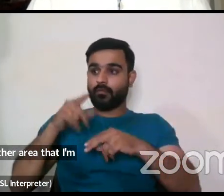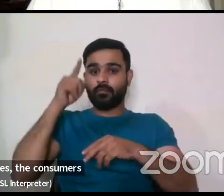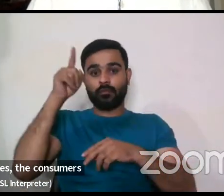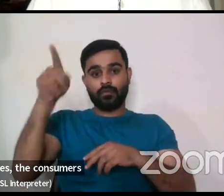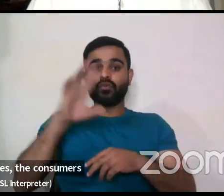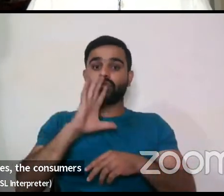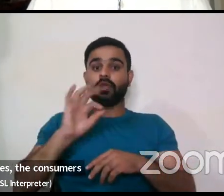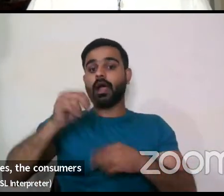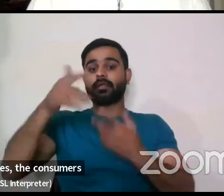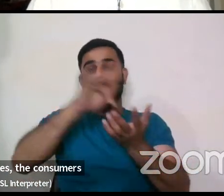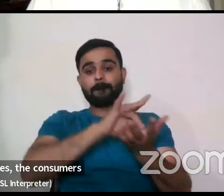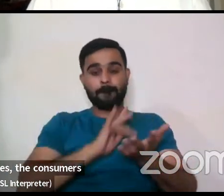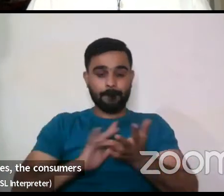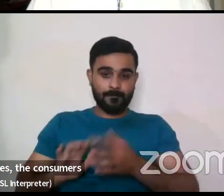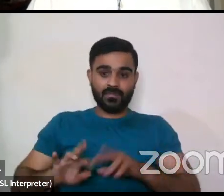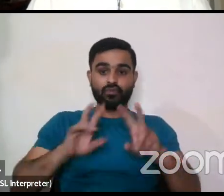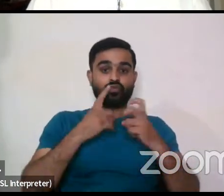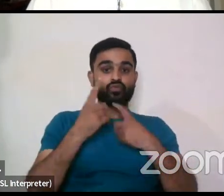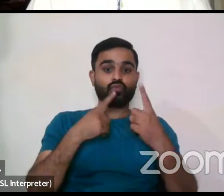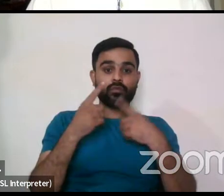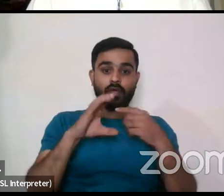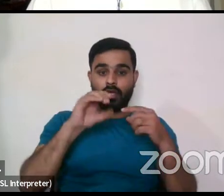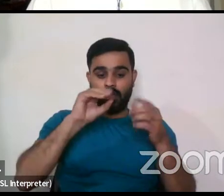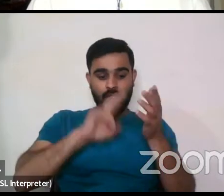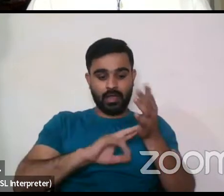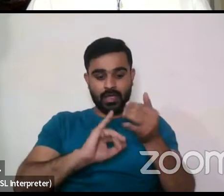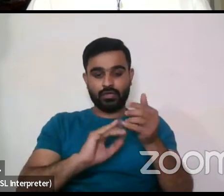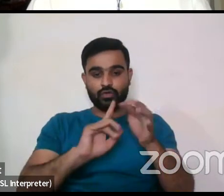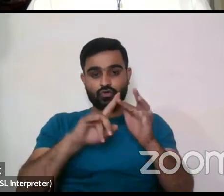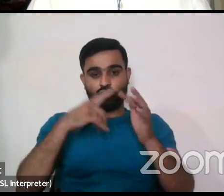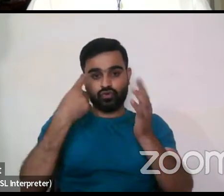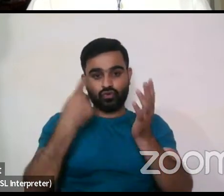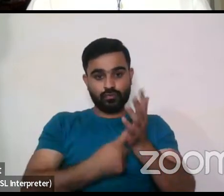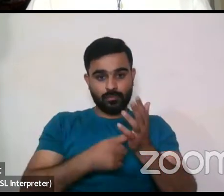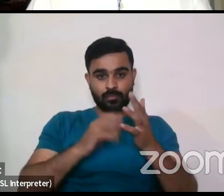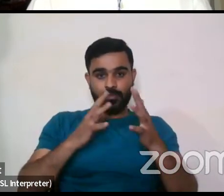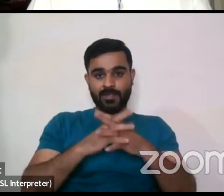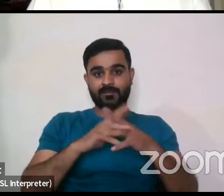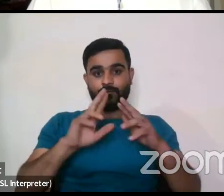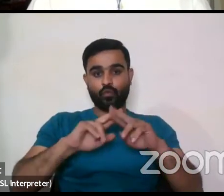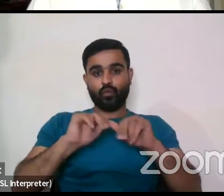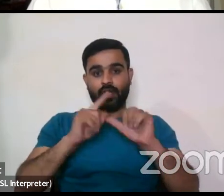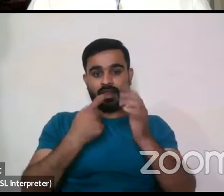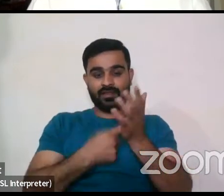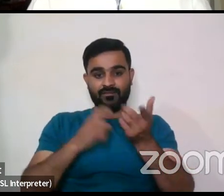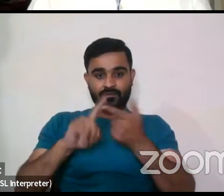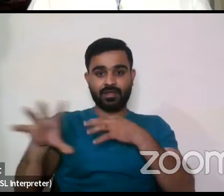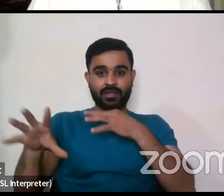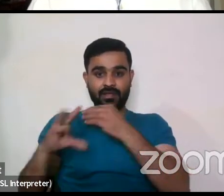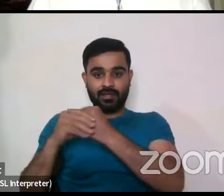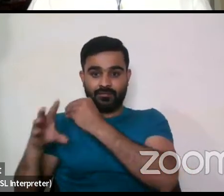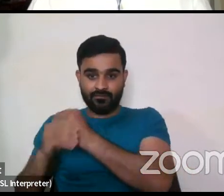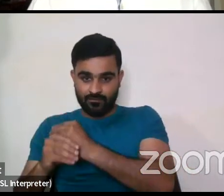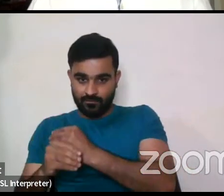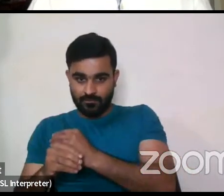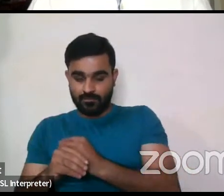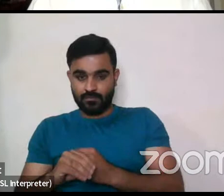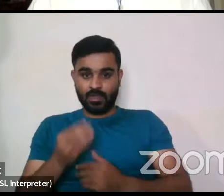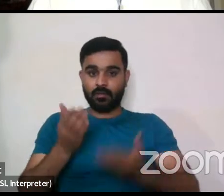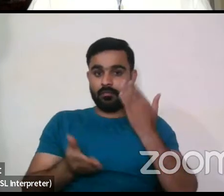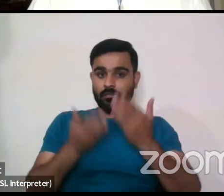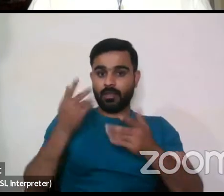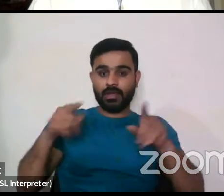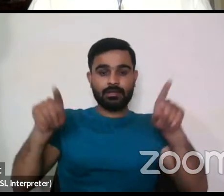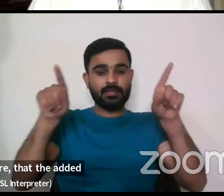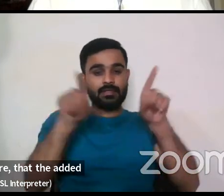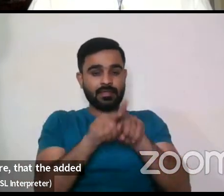actually elsewhere. So when we talk about consumer welfare, the added dimension to it is that it may not be the